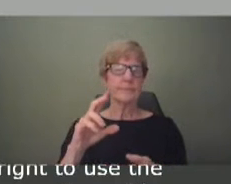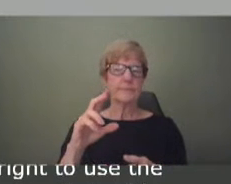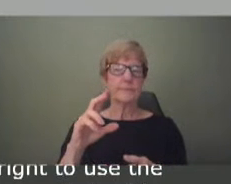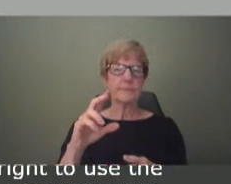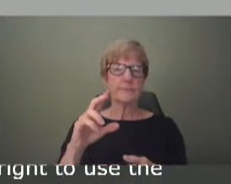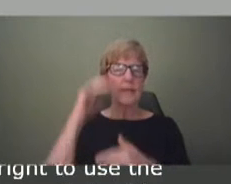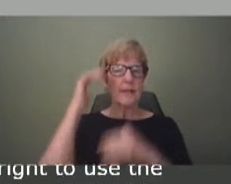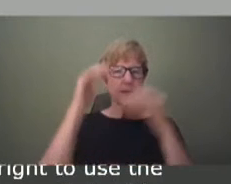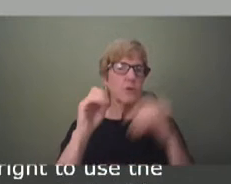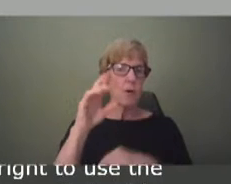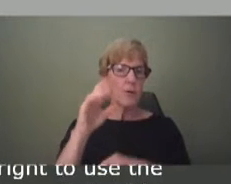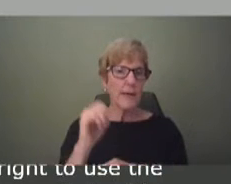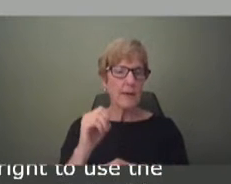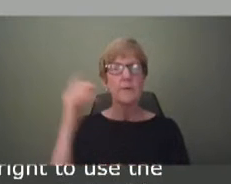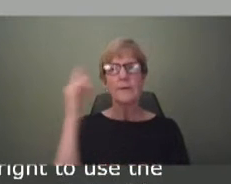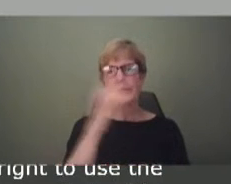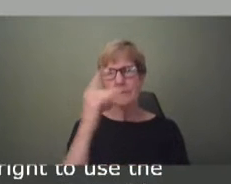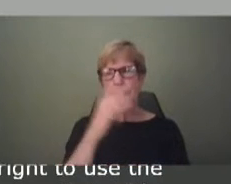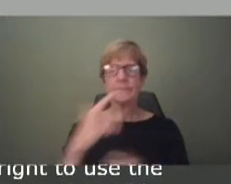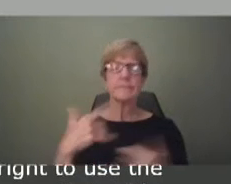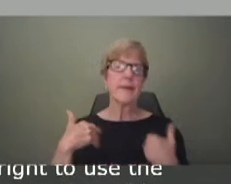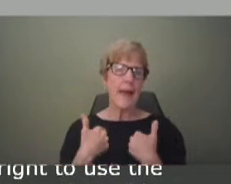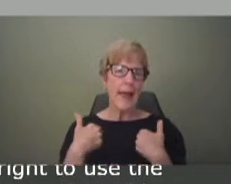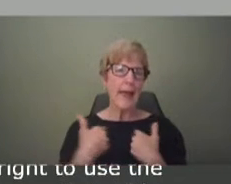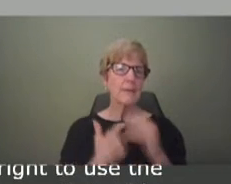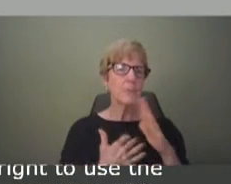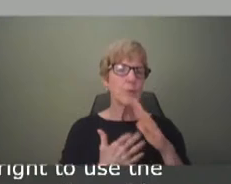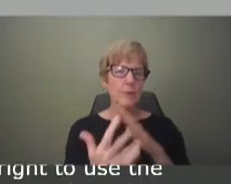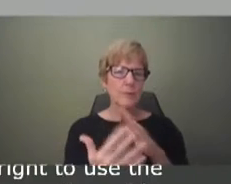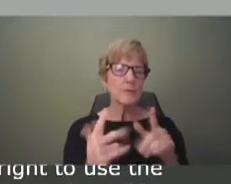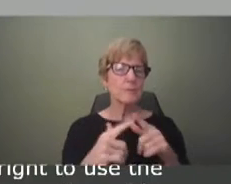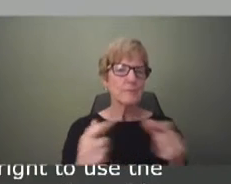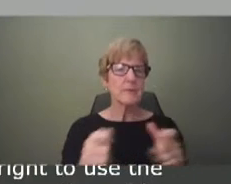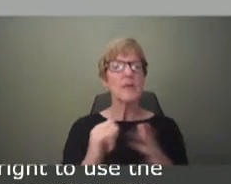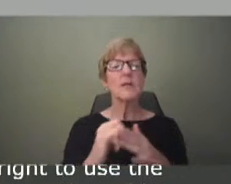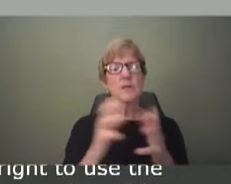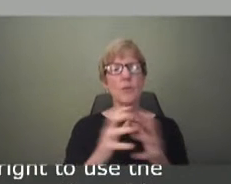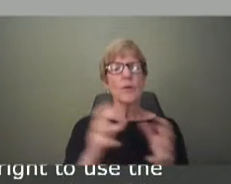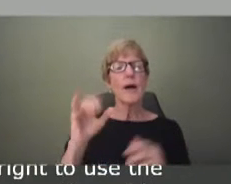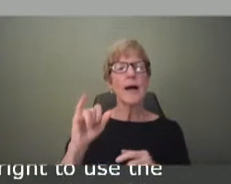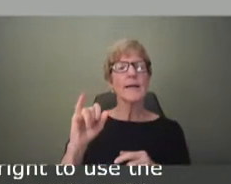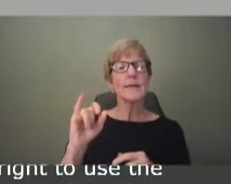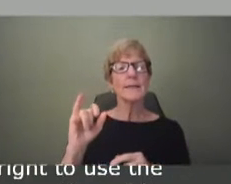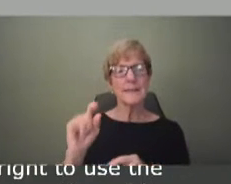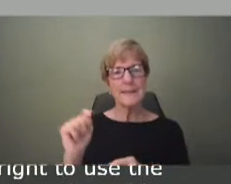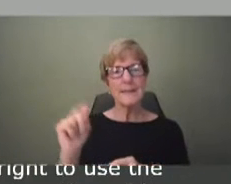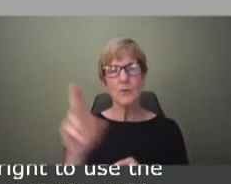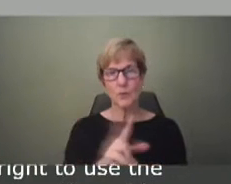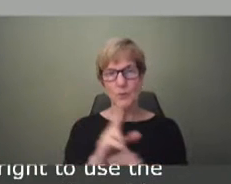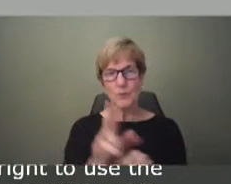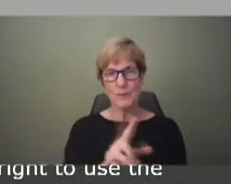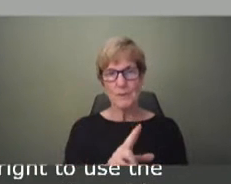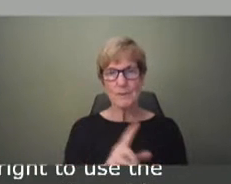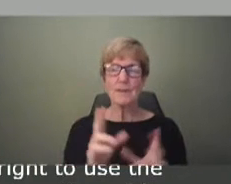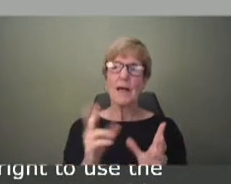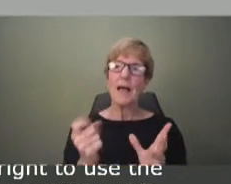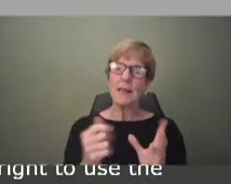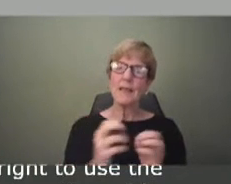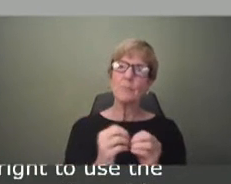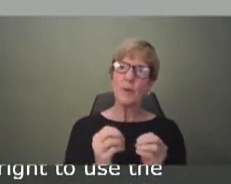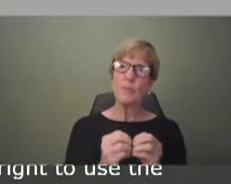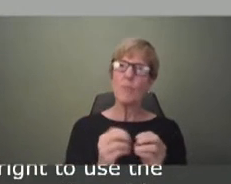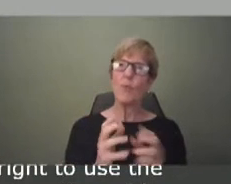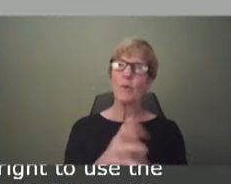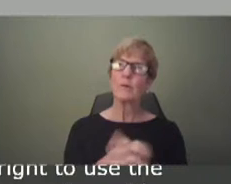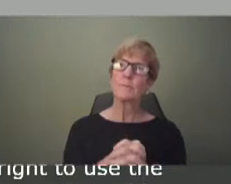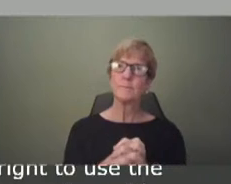airports animal crematorium cemeteries Etc uh so a lot of those it uses that we consider uh to be a little bit more on the the